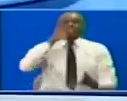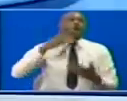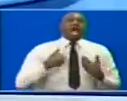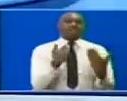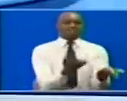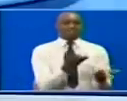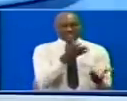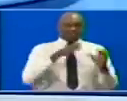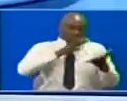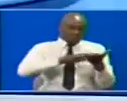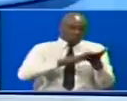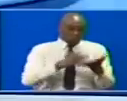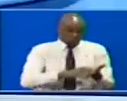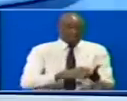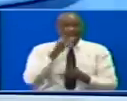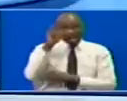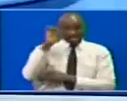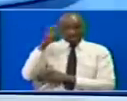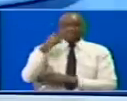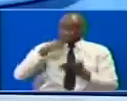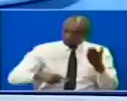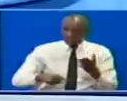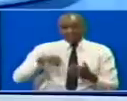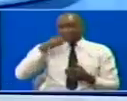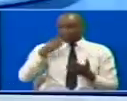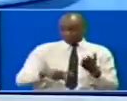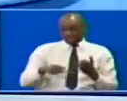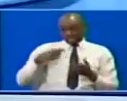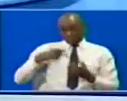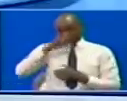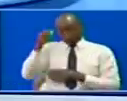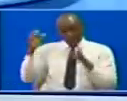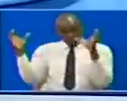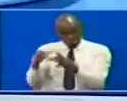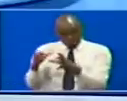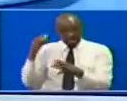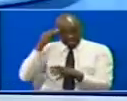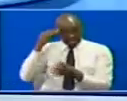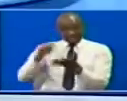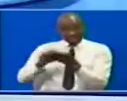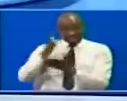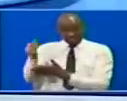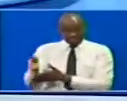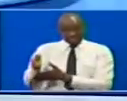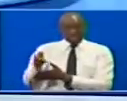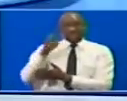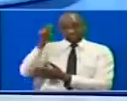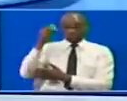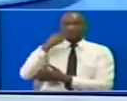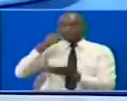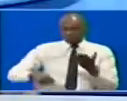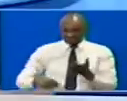distribution of BVR kits. The IEBC was reacting to claims by the head of the Jubilee Party Secretariat, Raphael Tuju. Take a